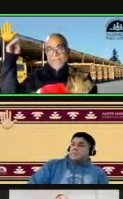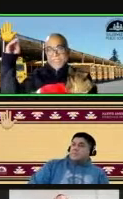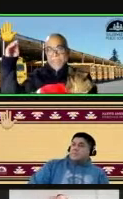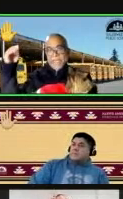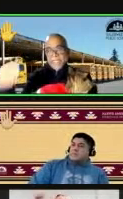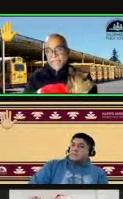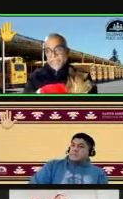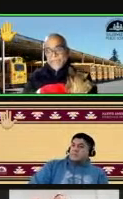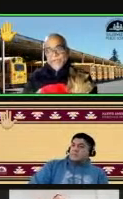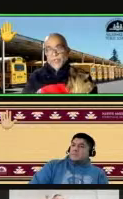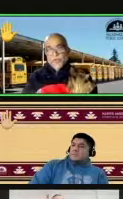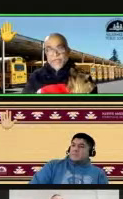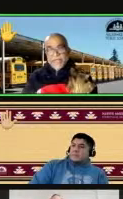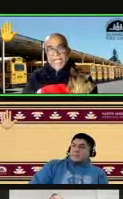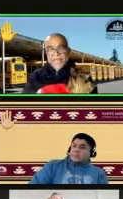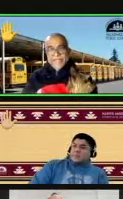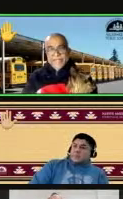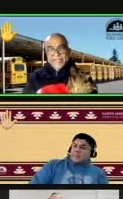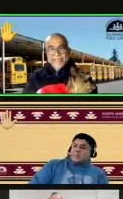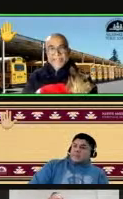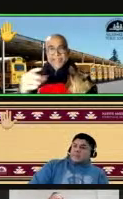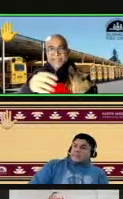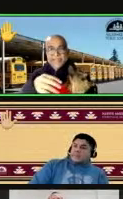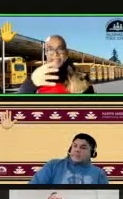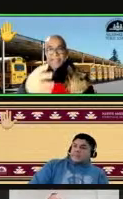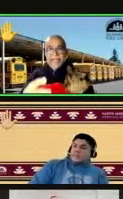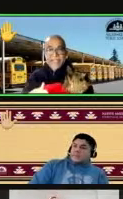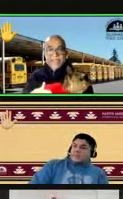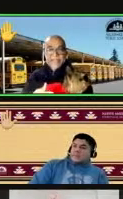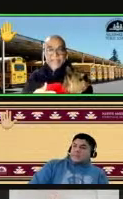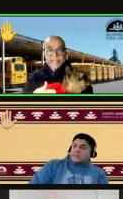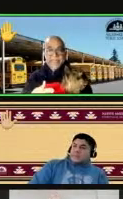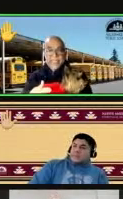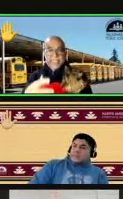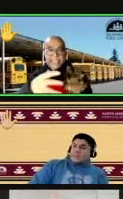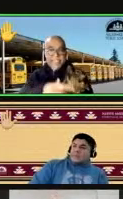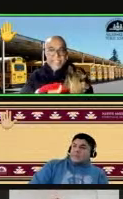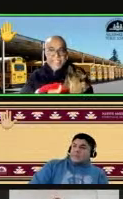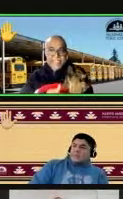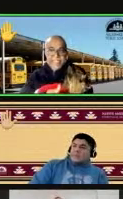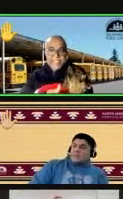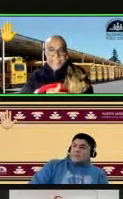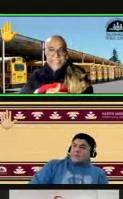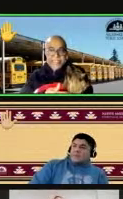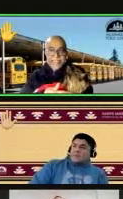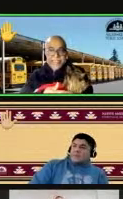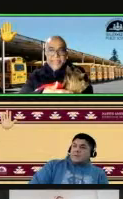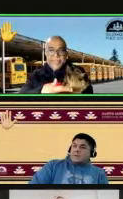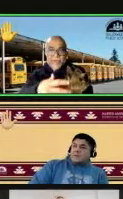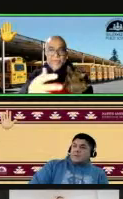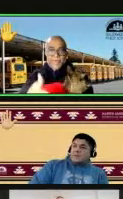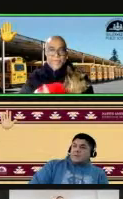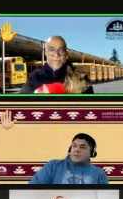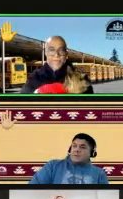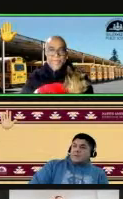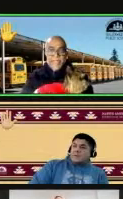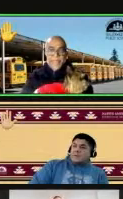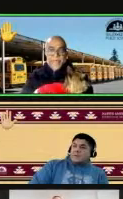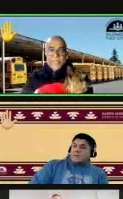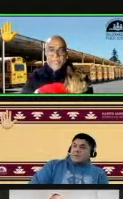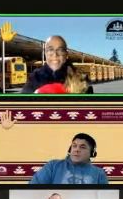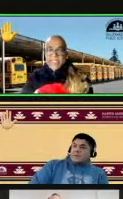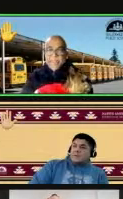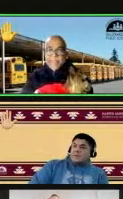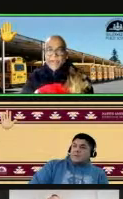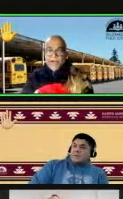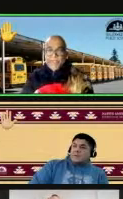keep expanding because we've got so many languages. So we're just starting with Spanish and English. So I would like